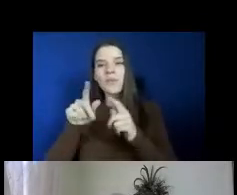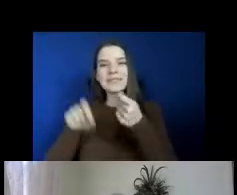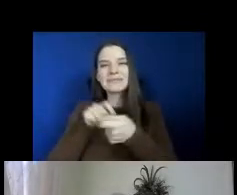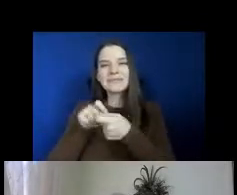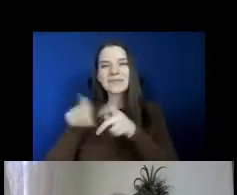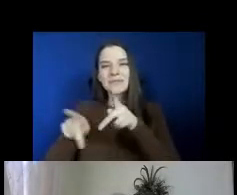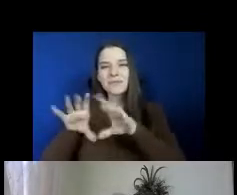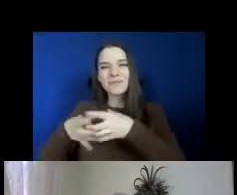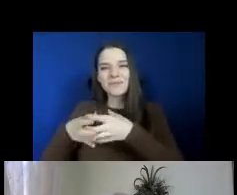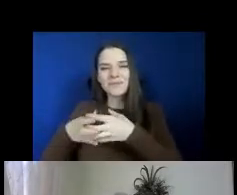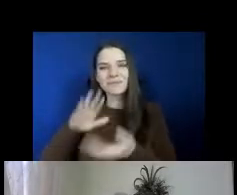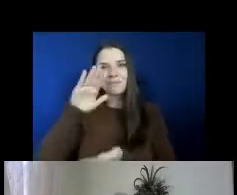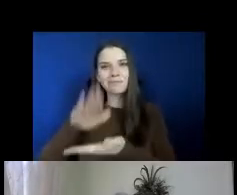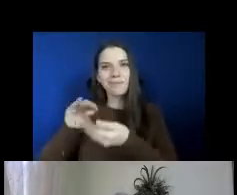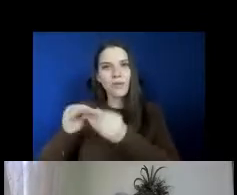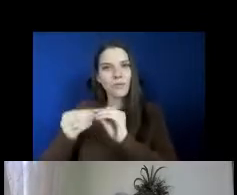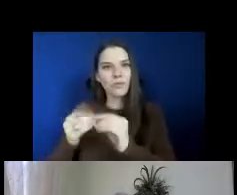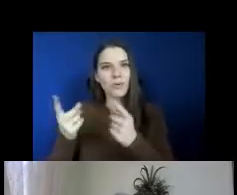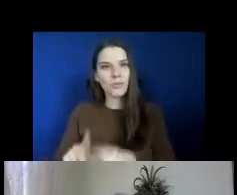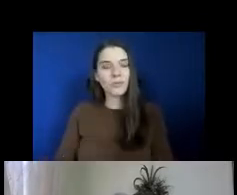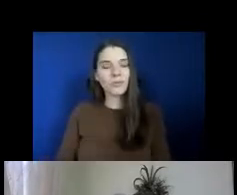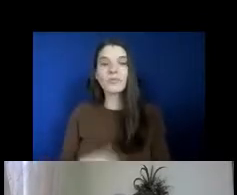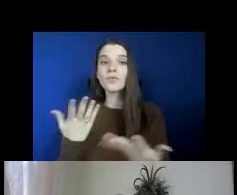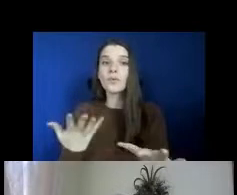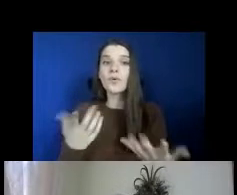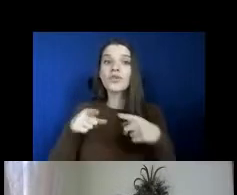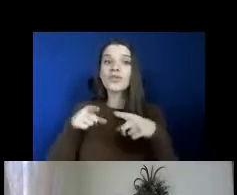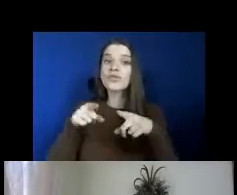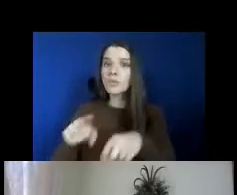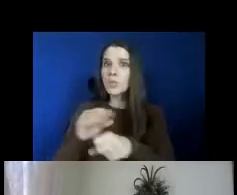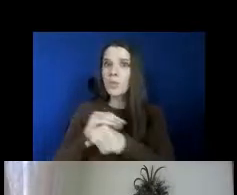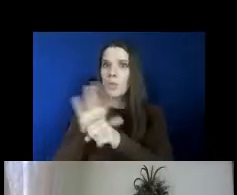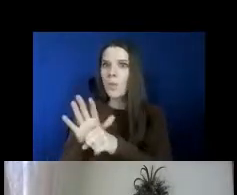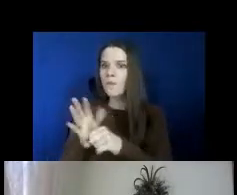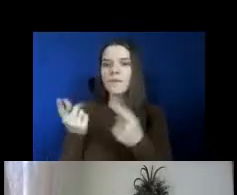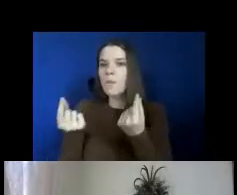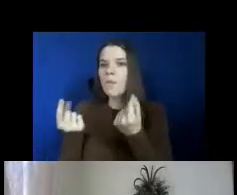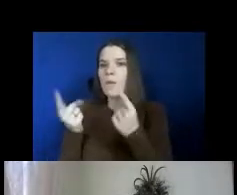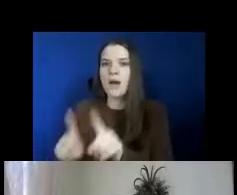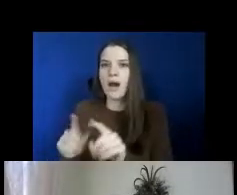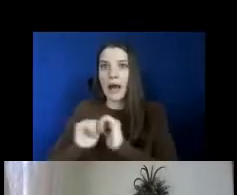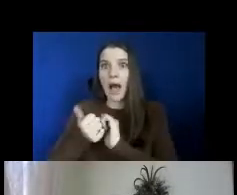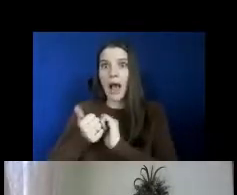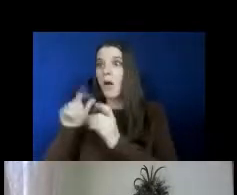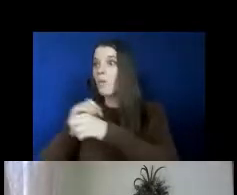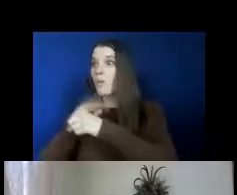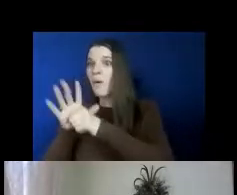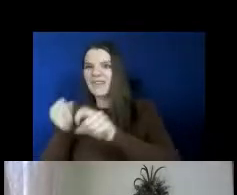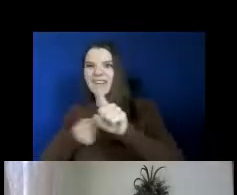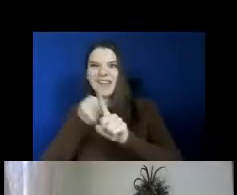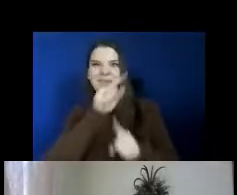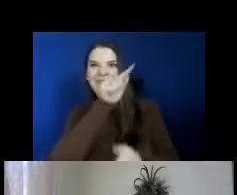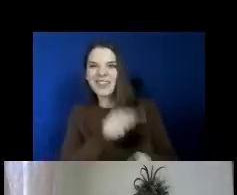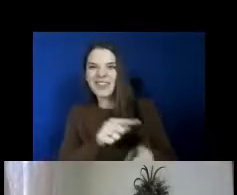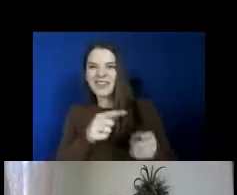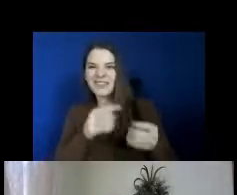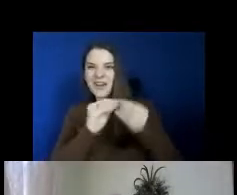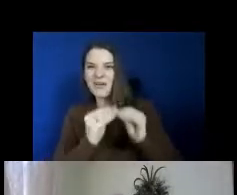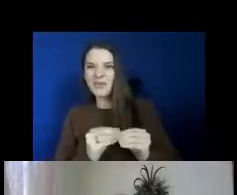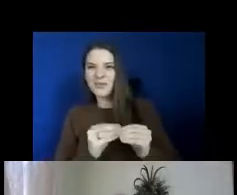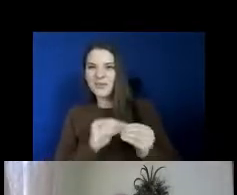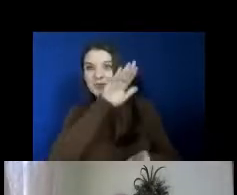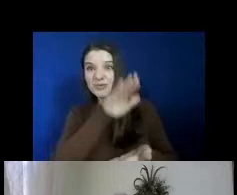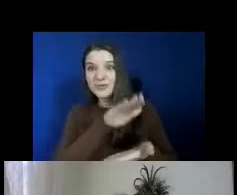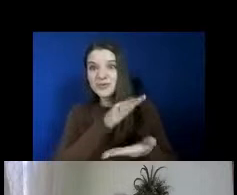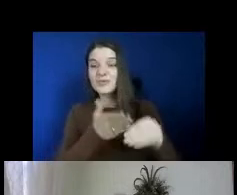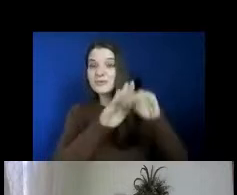populations. So what happened during COVID? How did COVID impact these numbers? And what are we